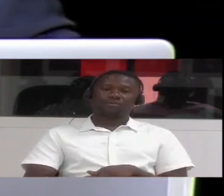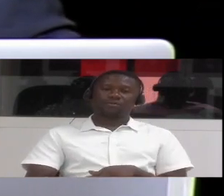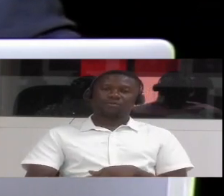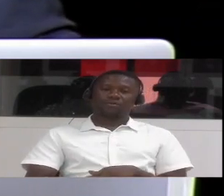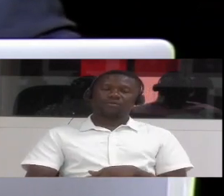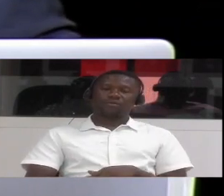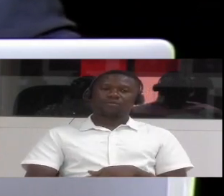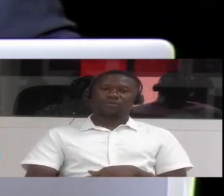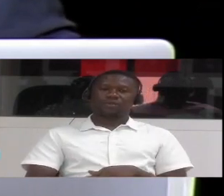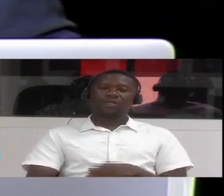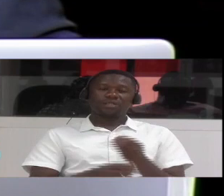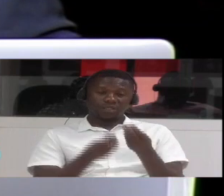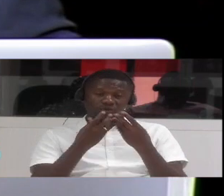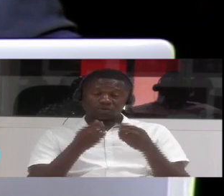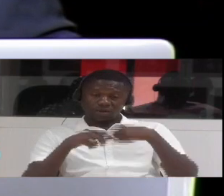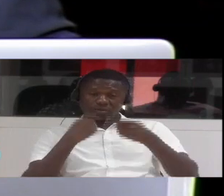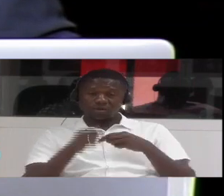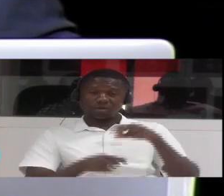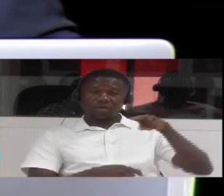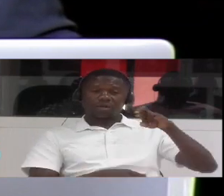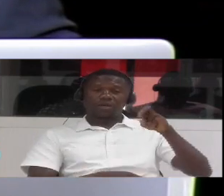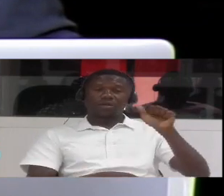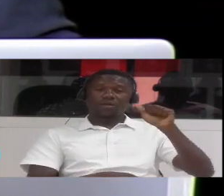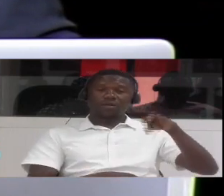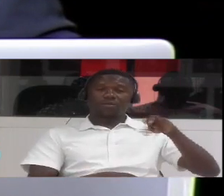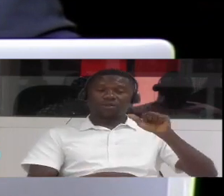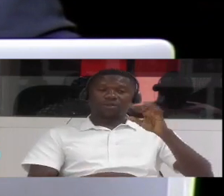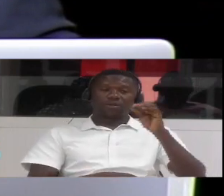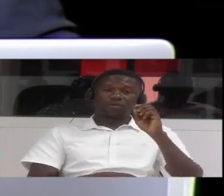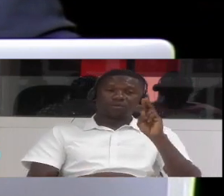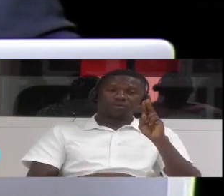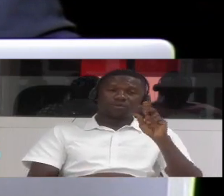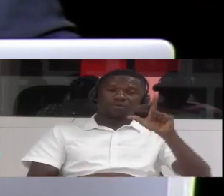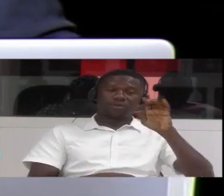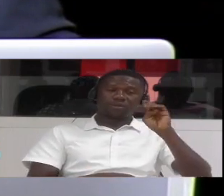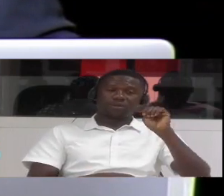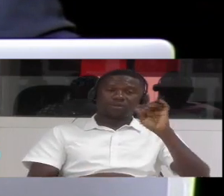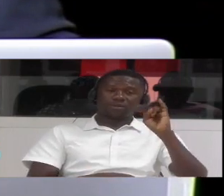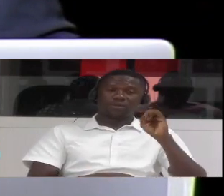And tell us about Ramaturai Chare on 16 December